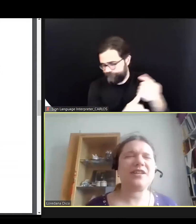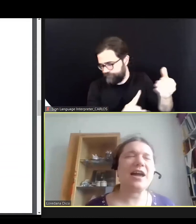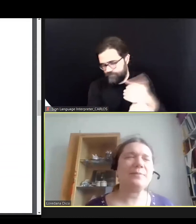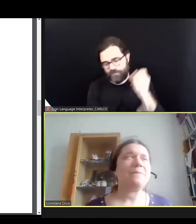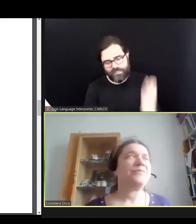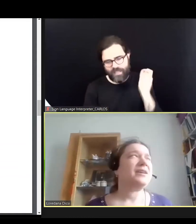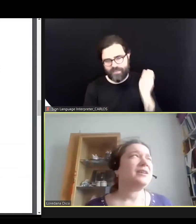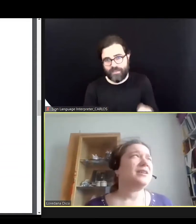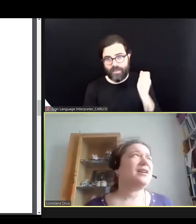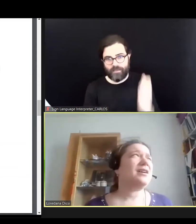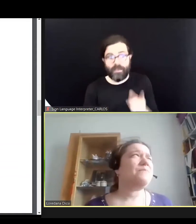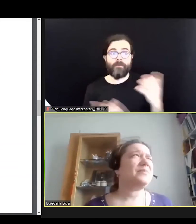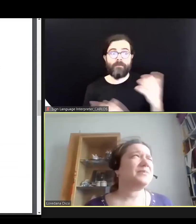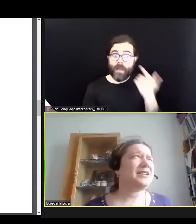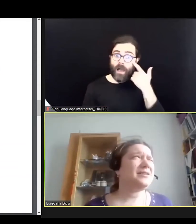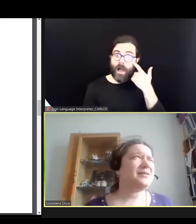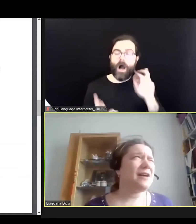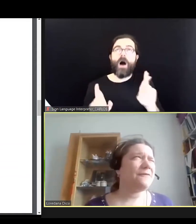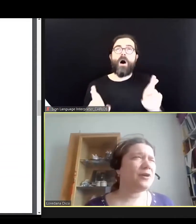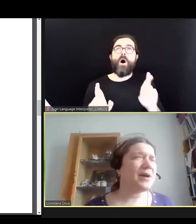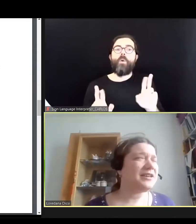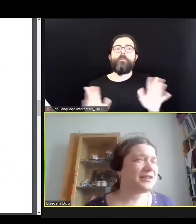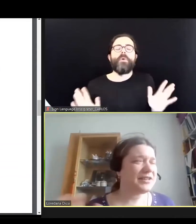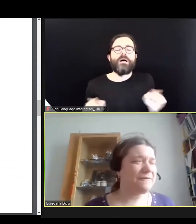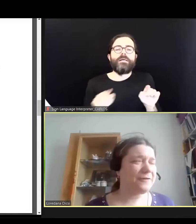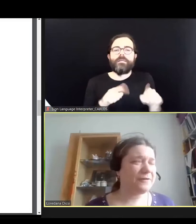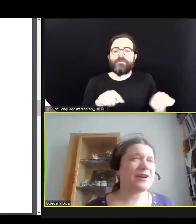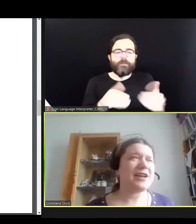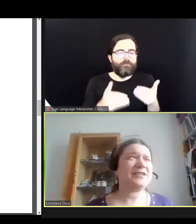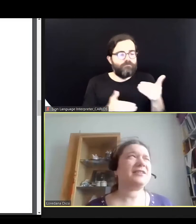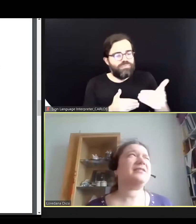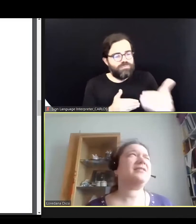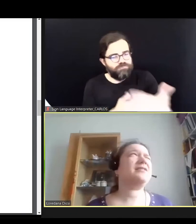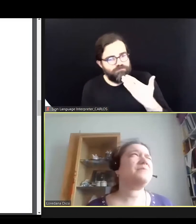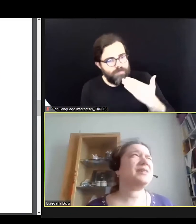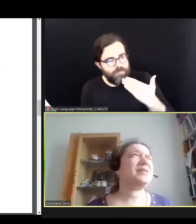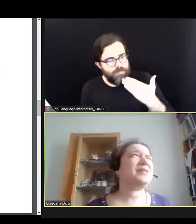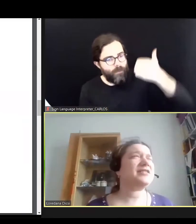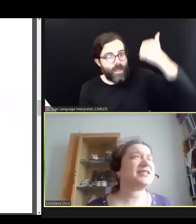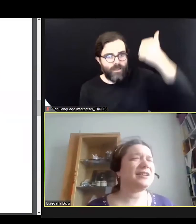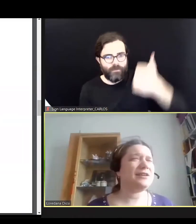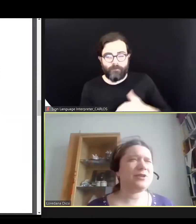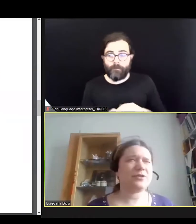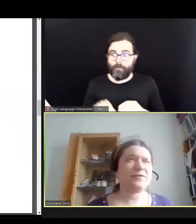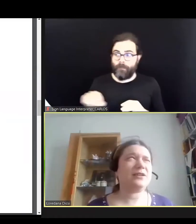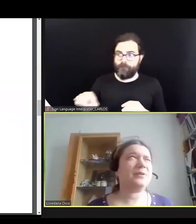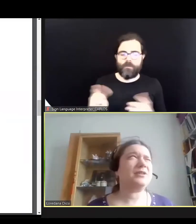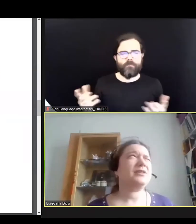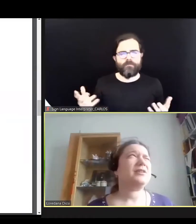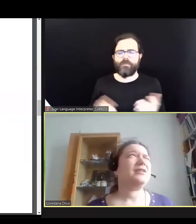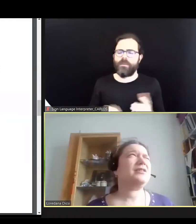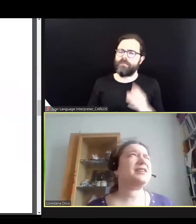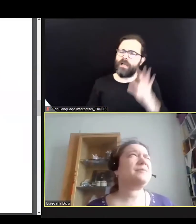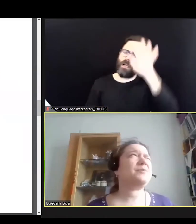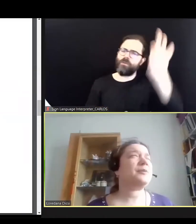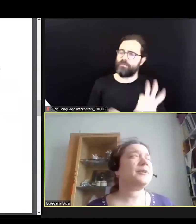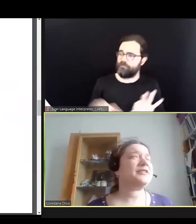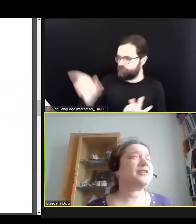Support and reasonable accommodation. Now, as I said, okay, the material, we have